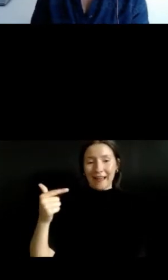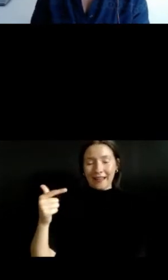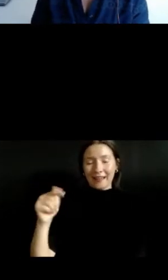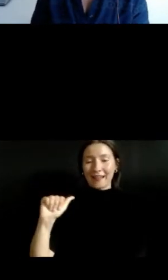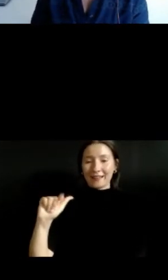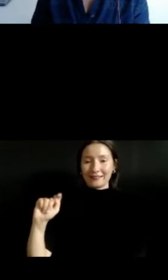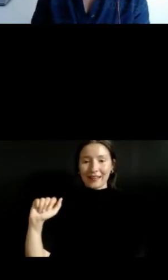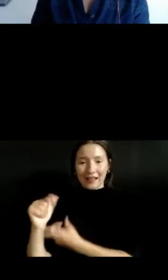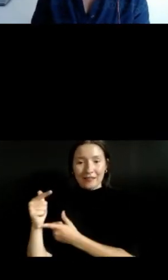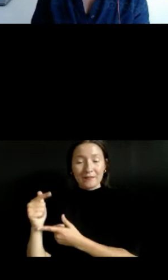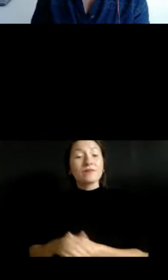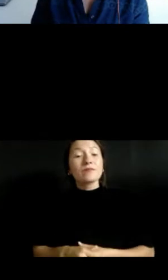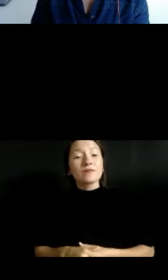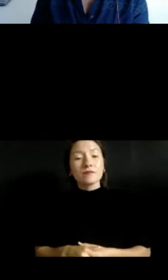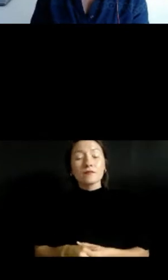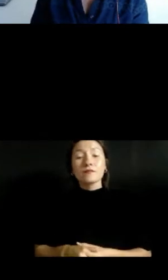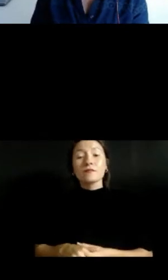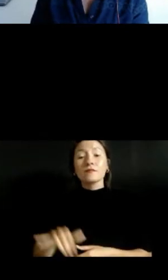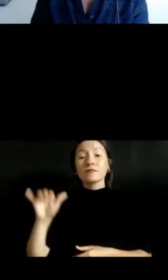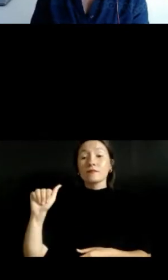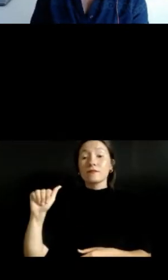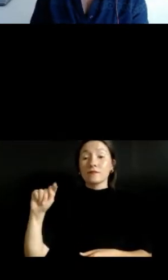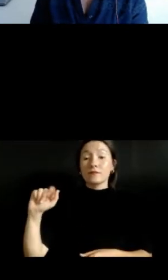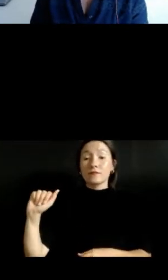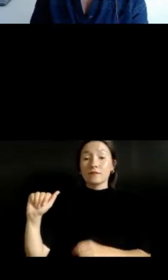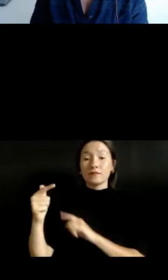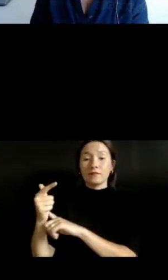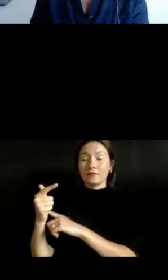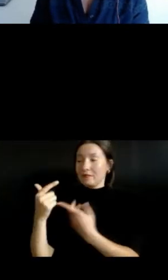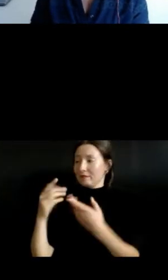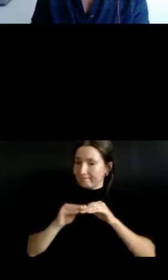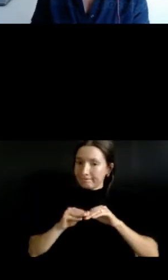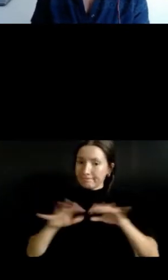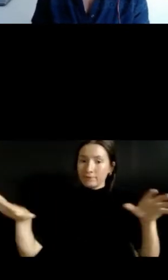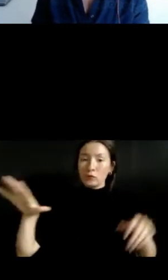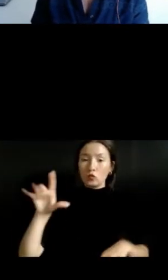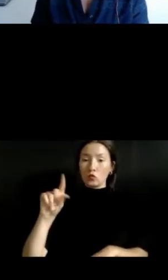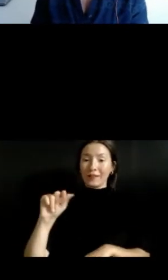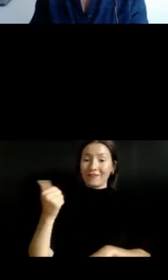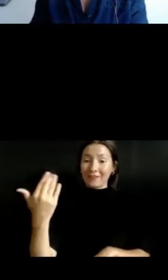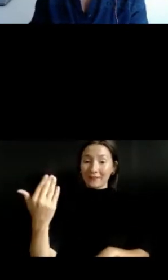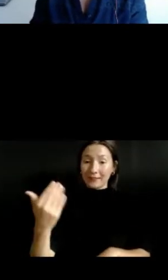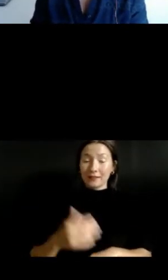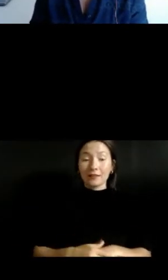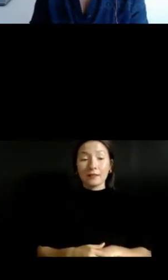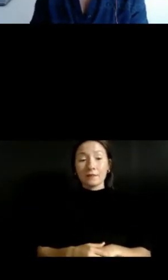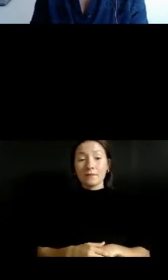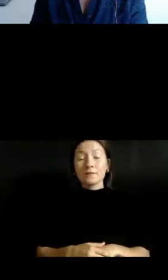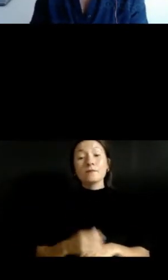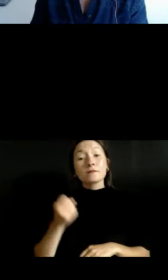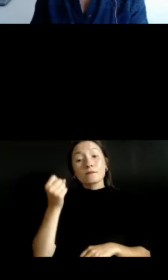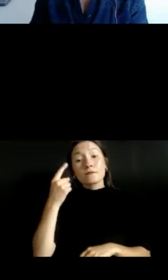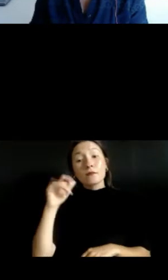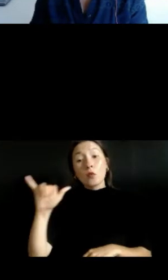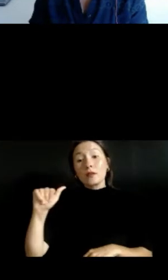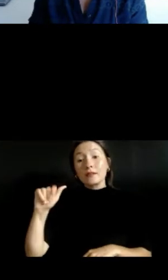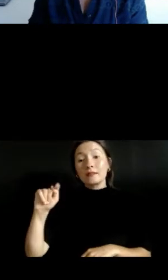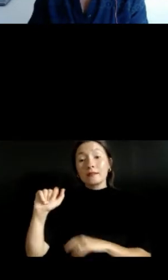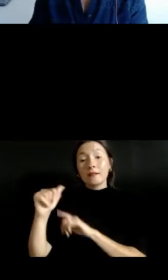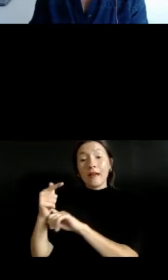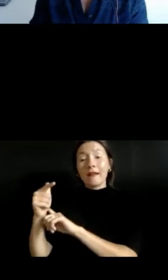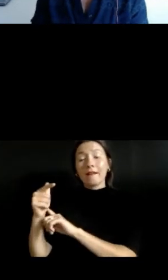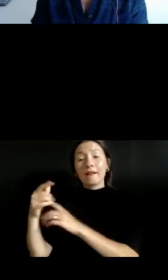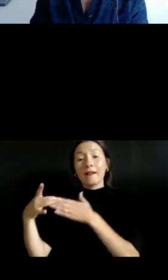released in 2015. But unlike WCAG, these guidelines are not a legal obligation. They're just good practice